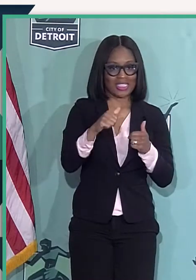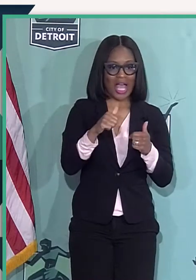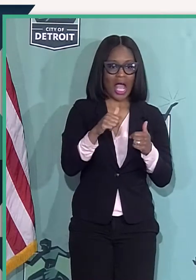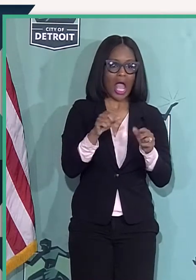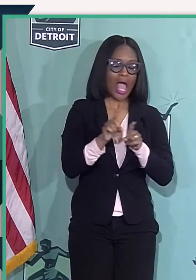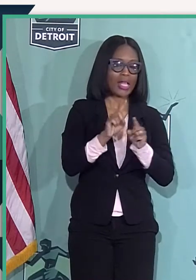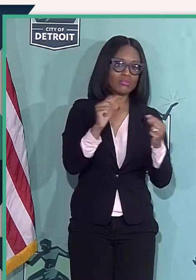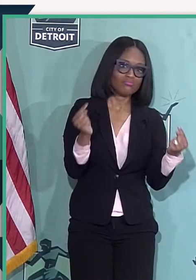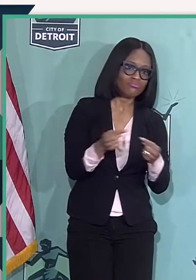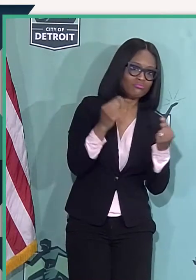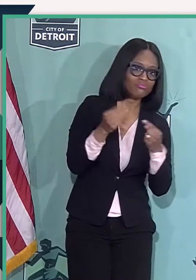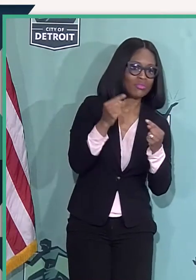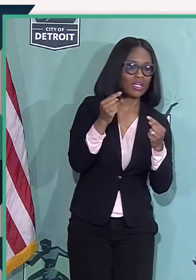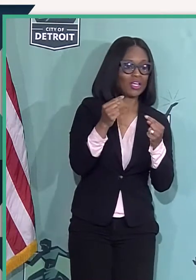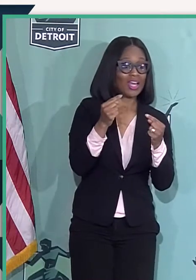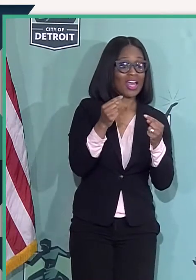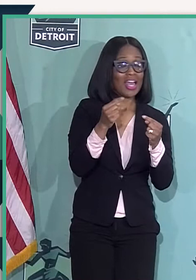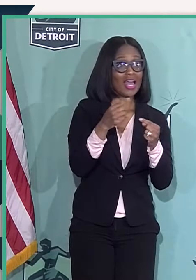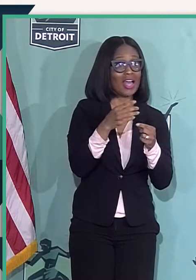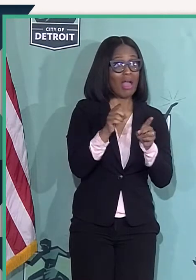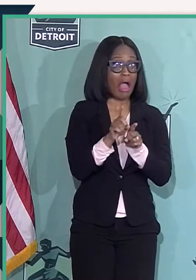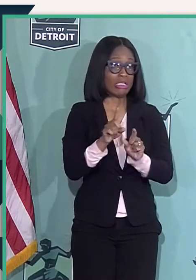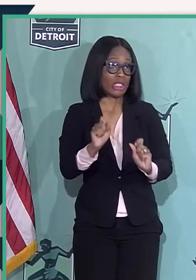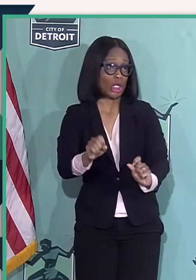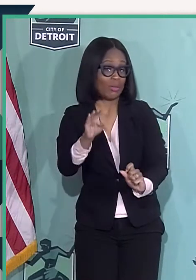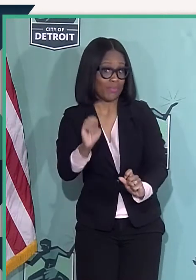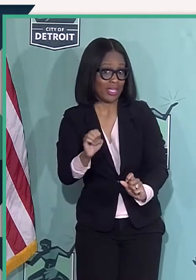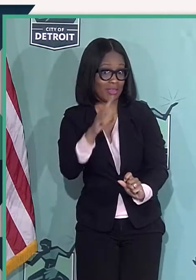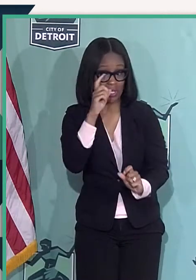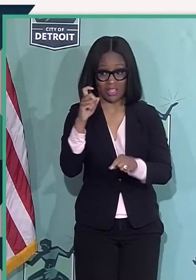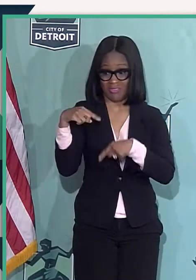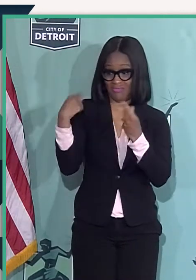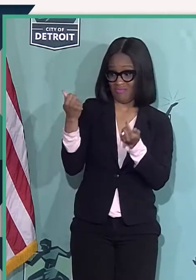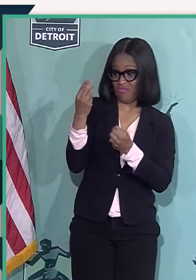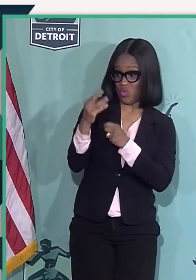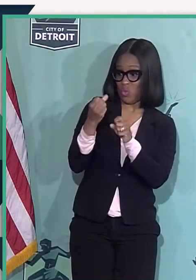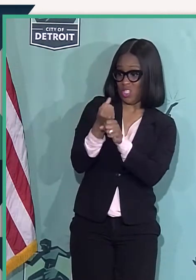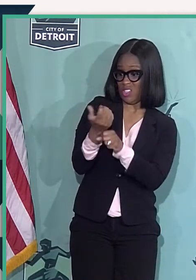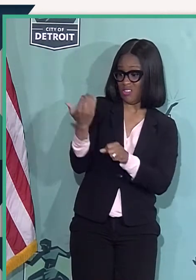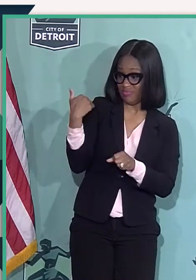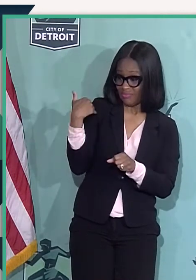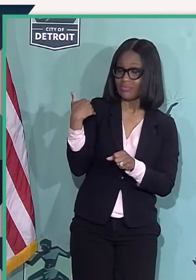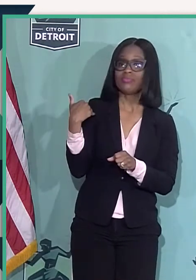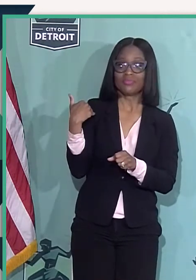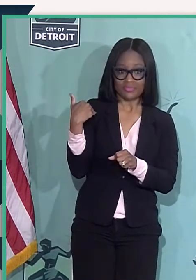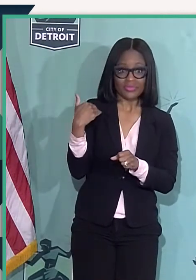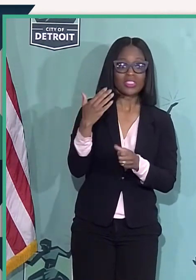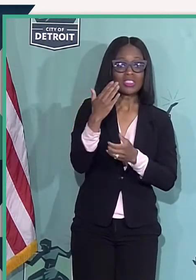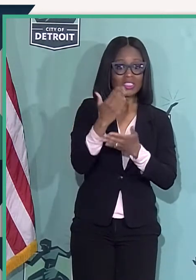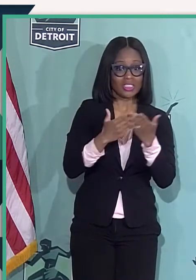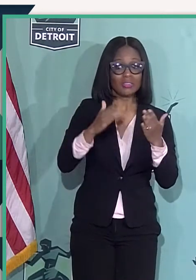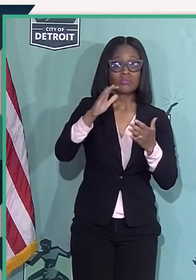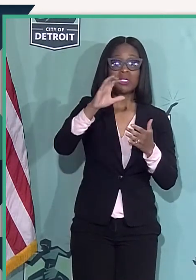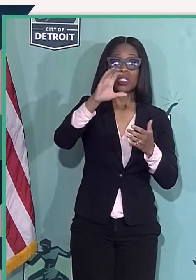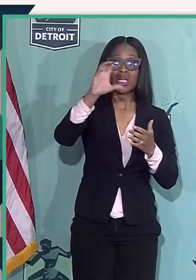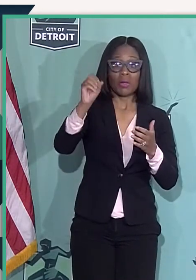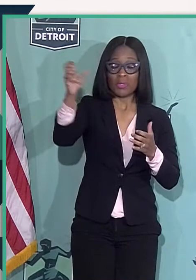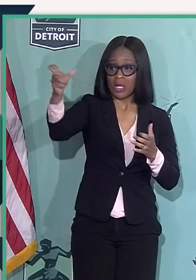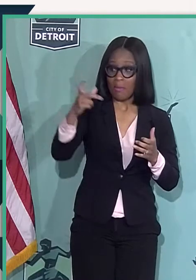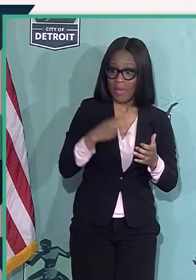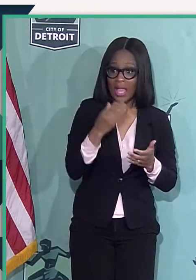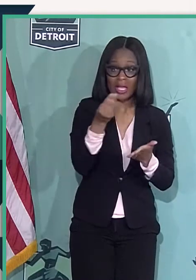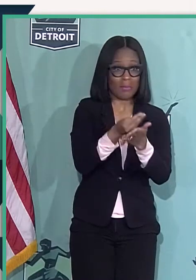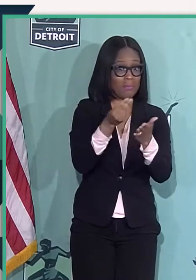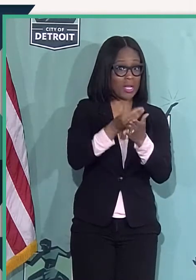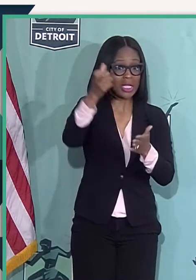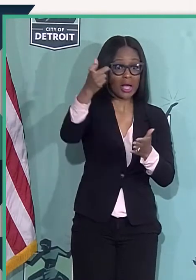painful as it might have been, because in the last few years, when we had a lot of companies coming back and revenues were coming in well